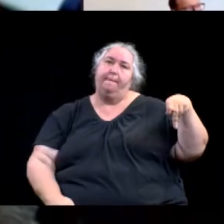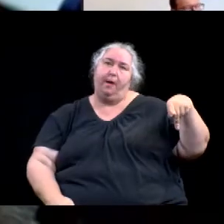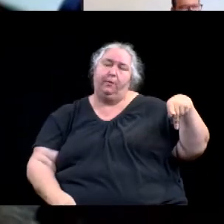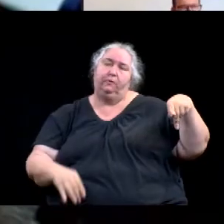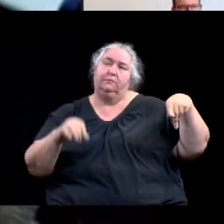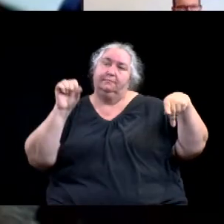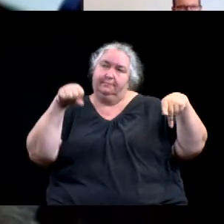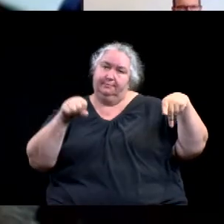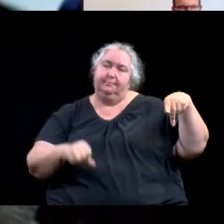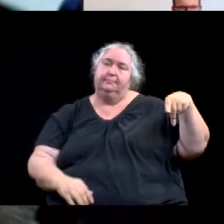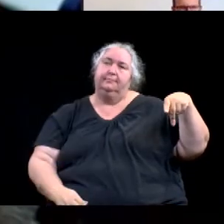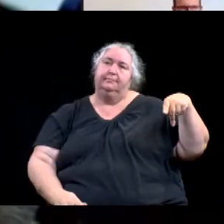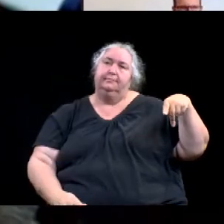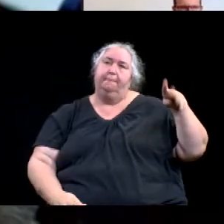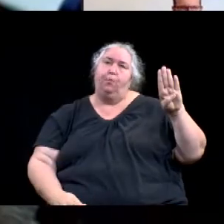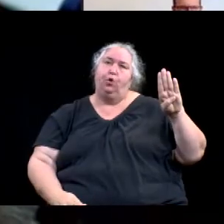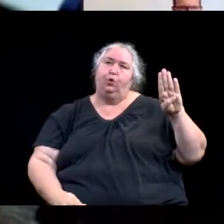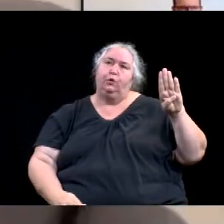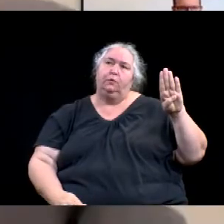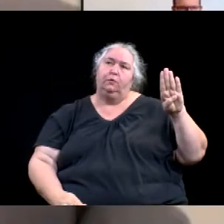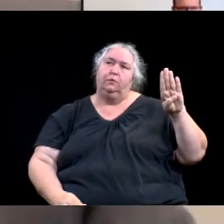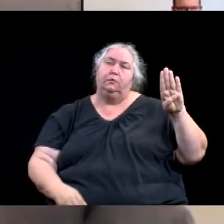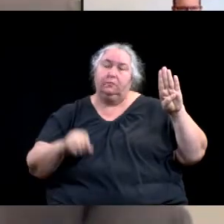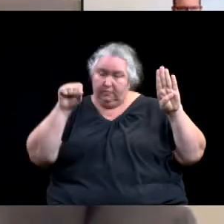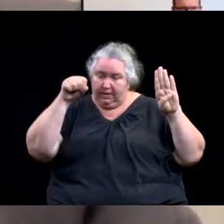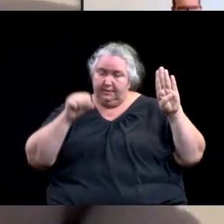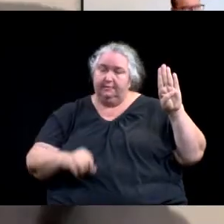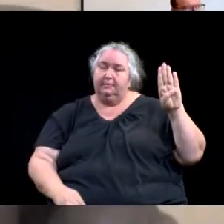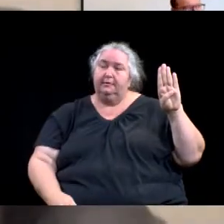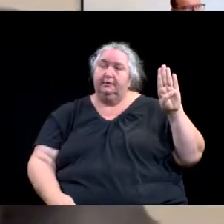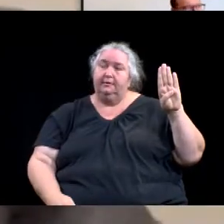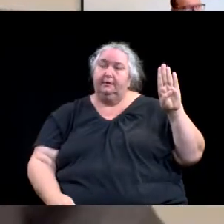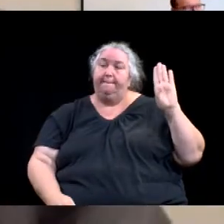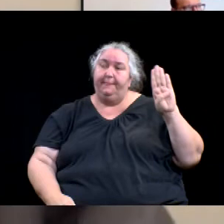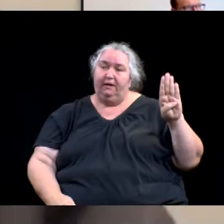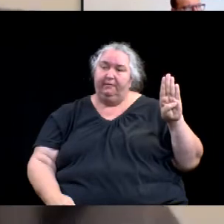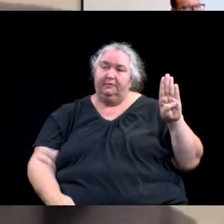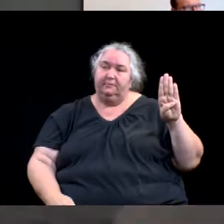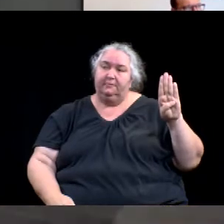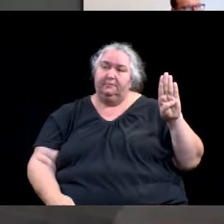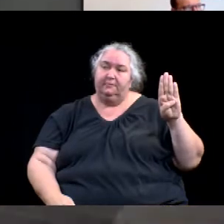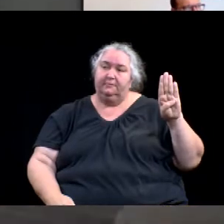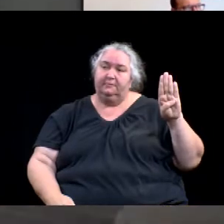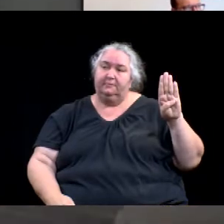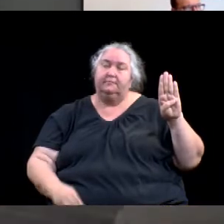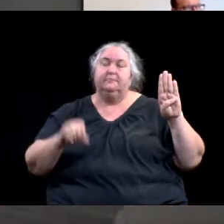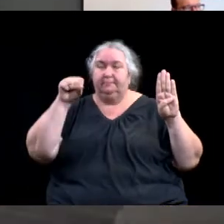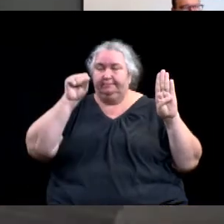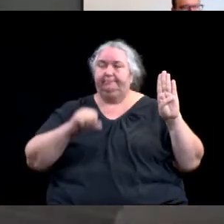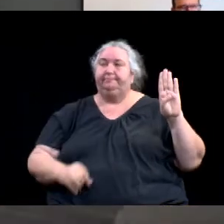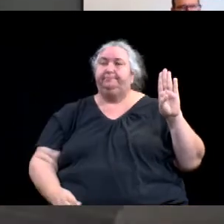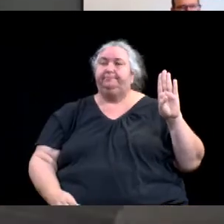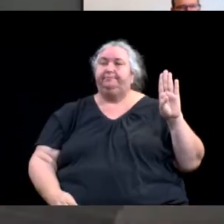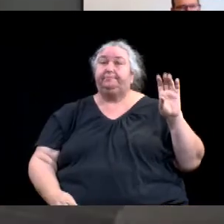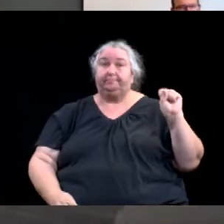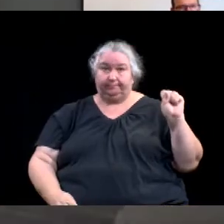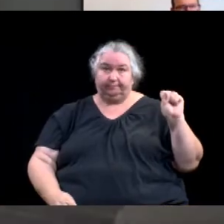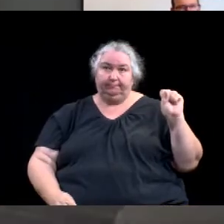Yes. Sabido? Yes. Meek? Yes, that motion carries, and we'll move to